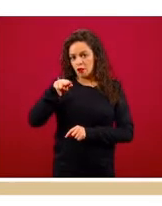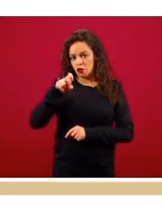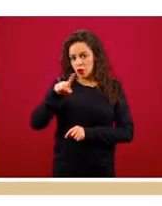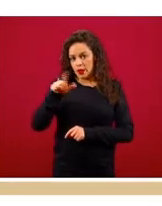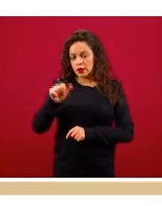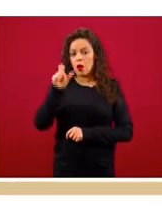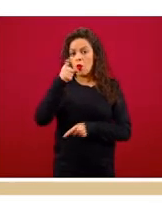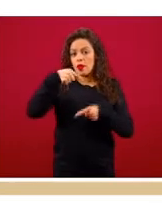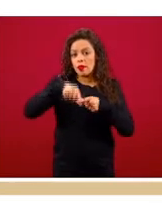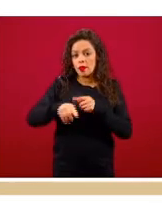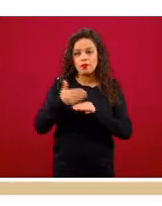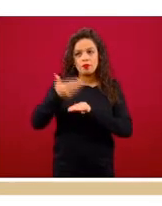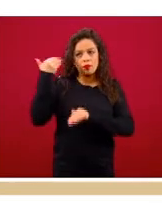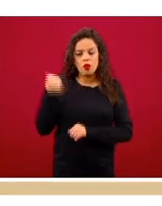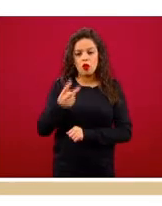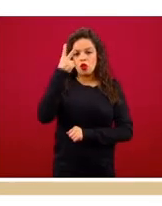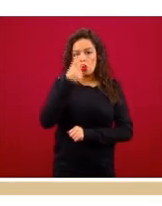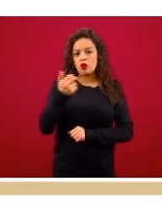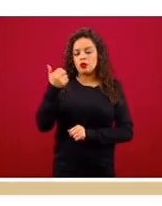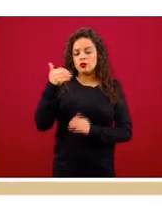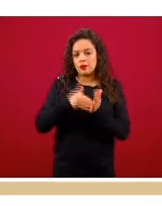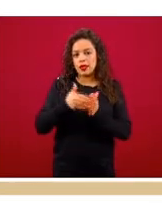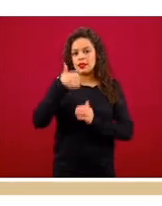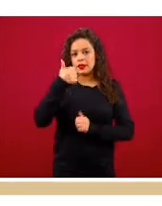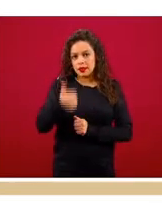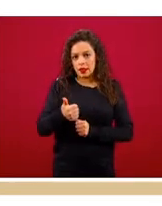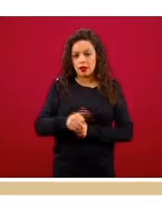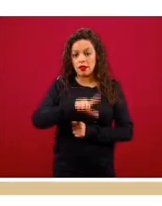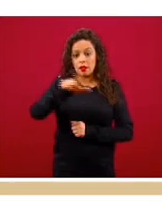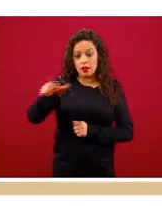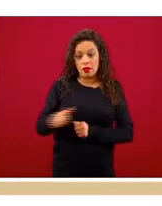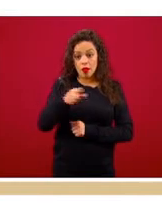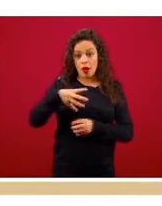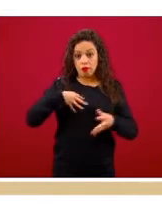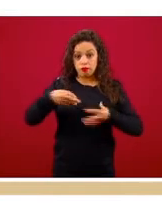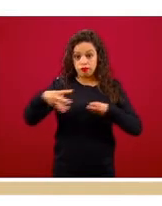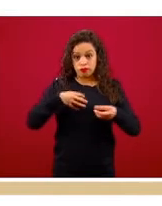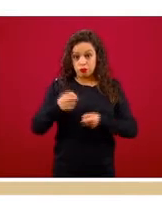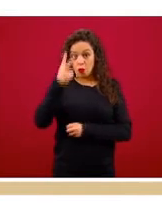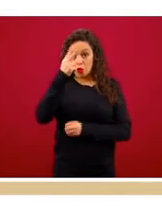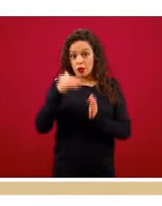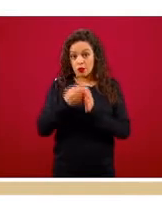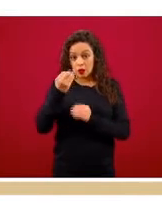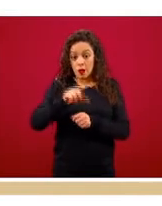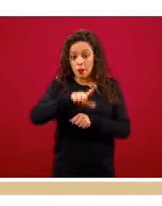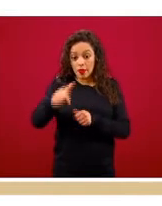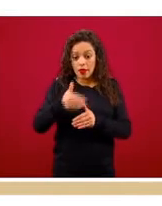the flu pandemic, and that has continued to be updated and modernized